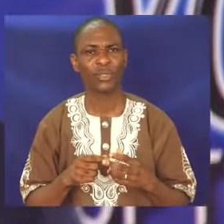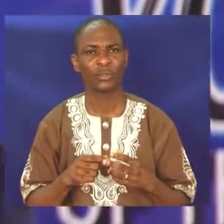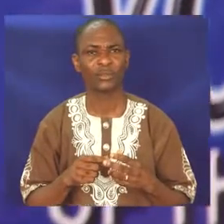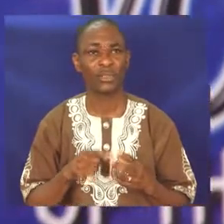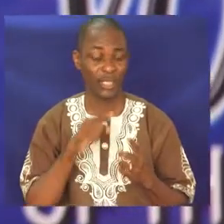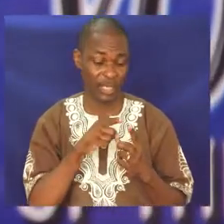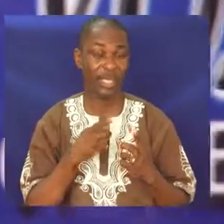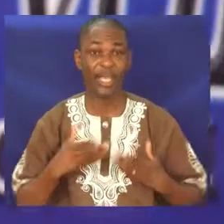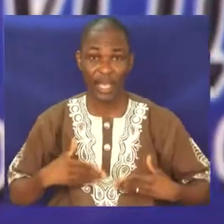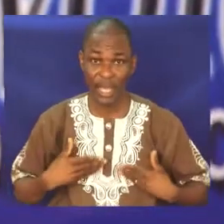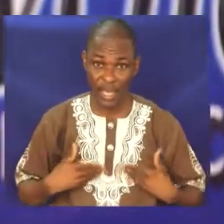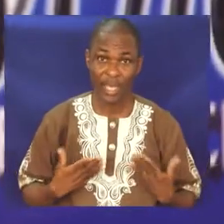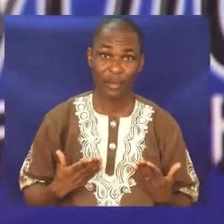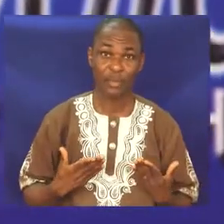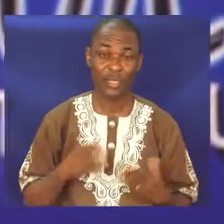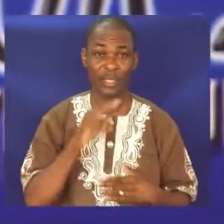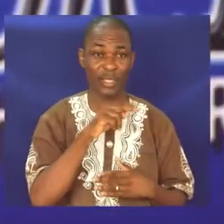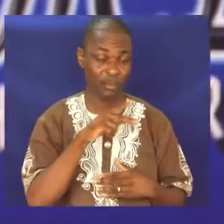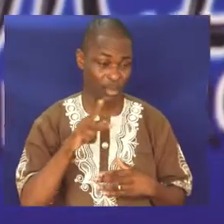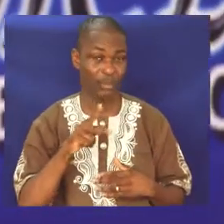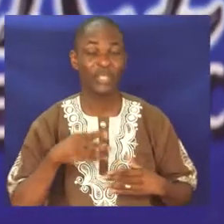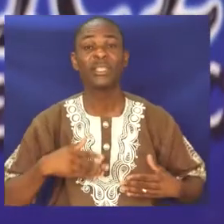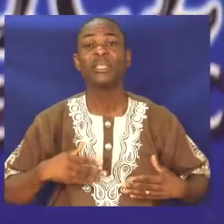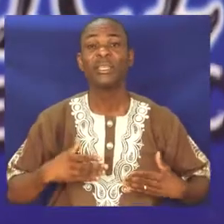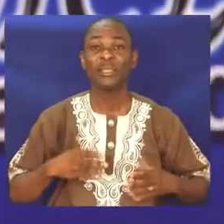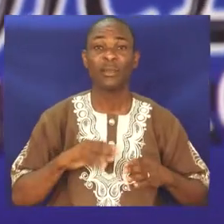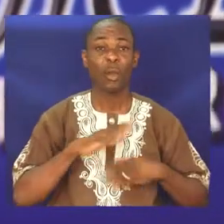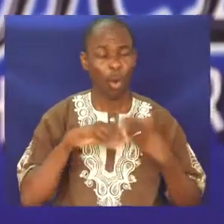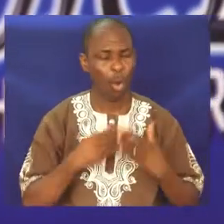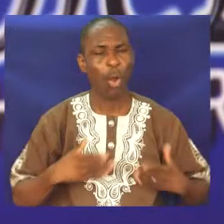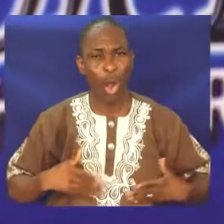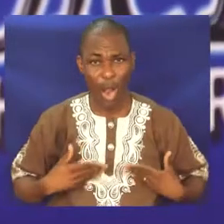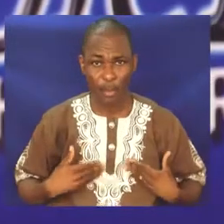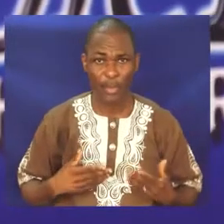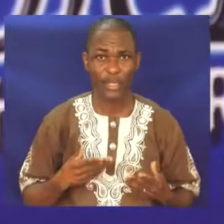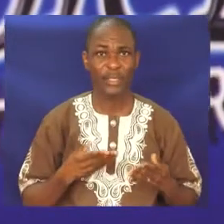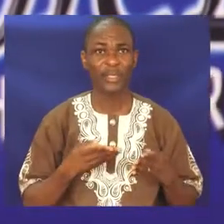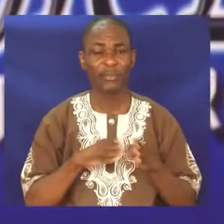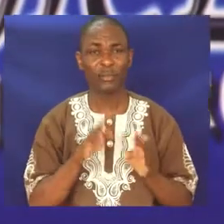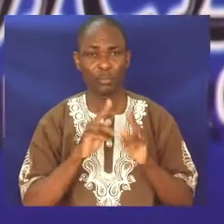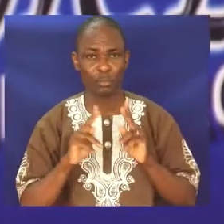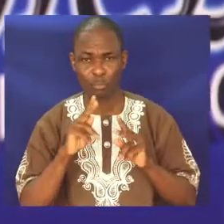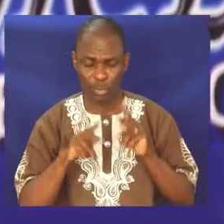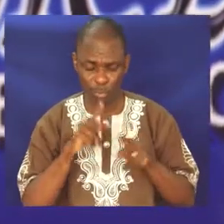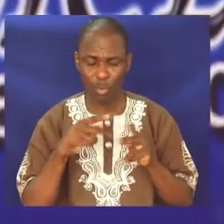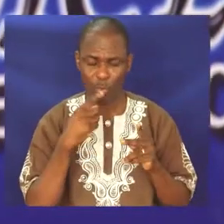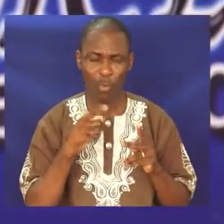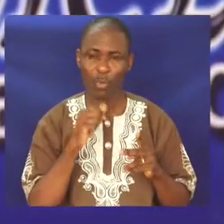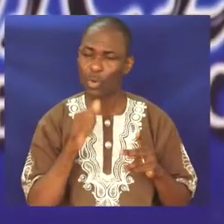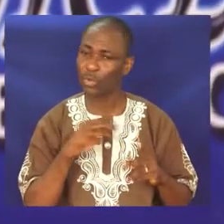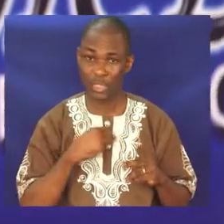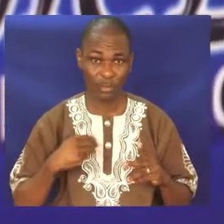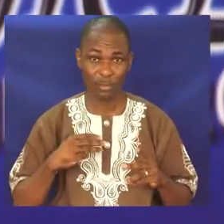agye MPP abusua no ani agye woni mpa enye MPP fo no otu su se obeto abade ama na na akufu ado ewo sa afi mu